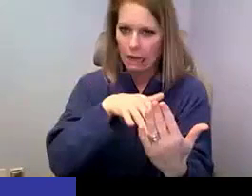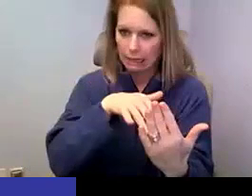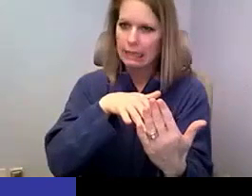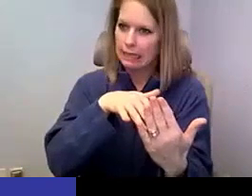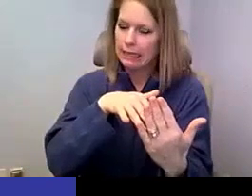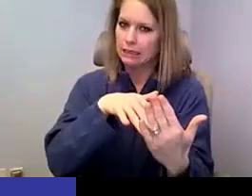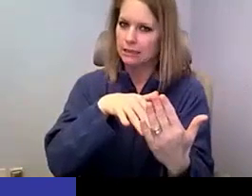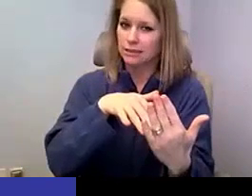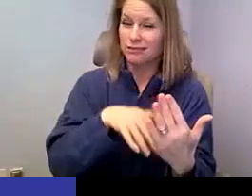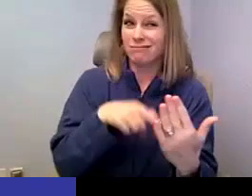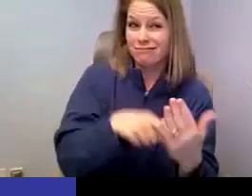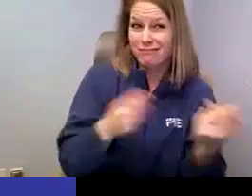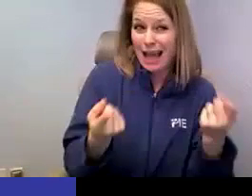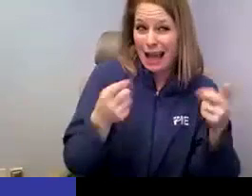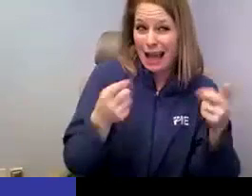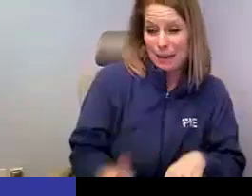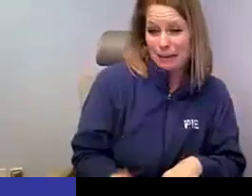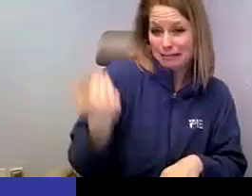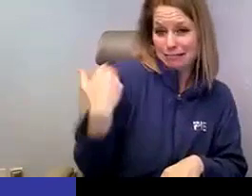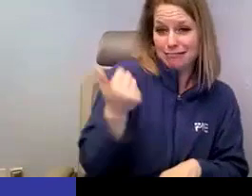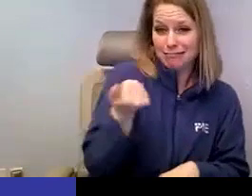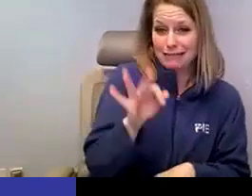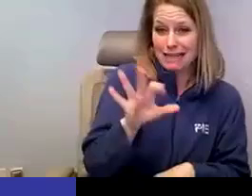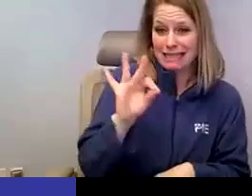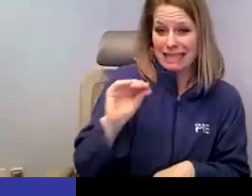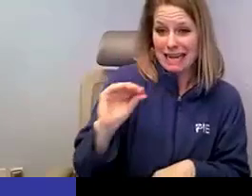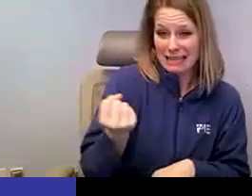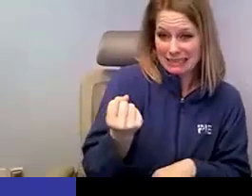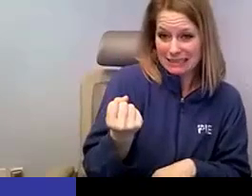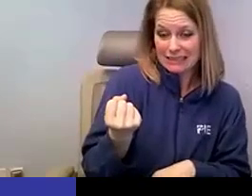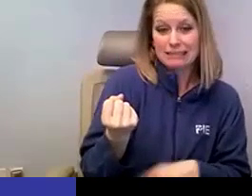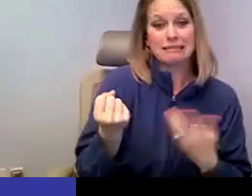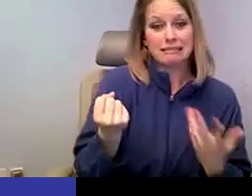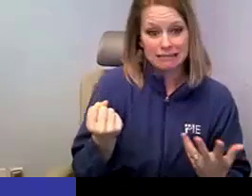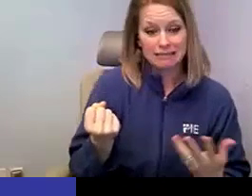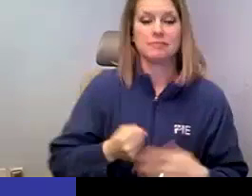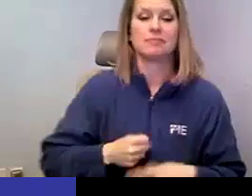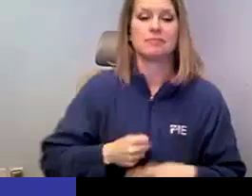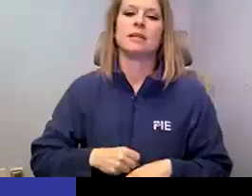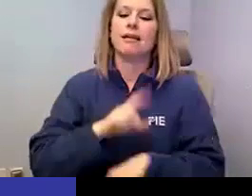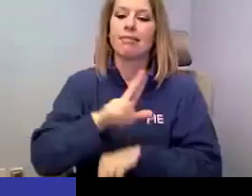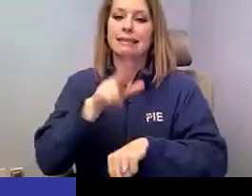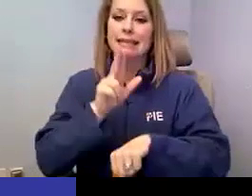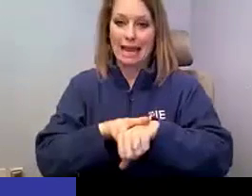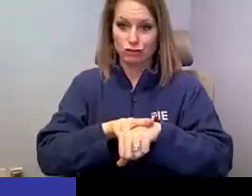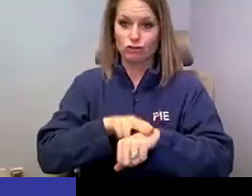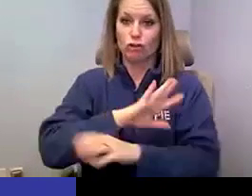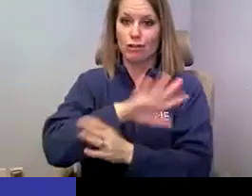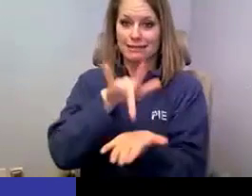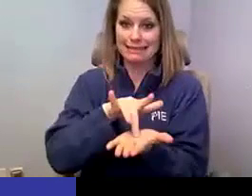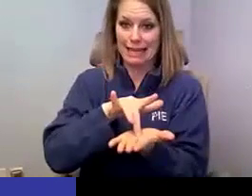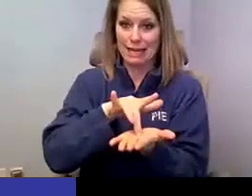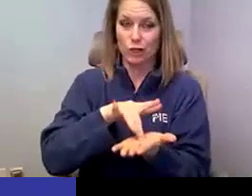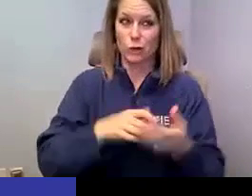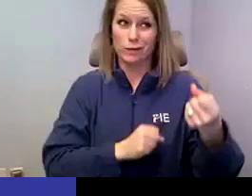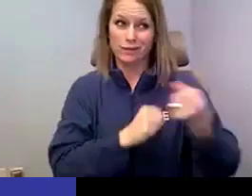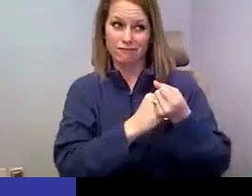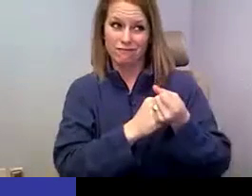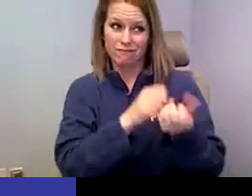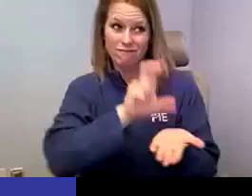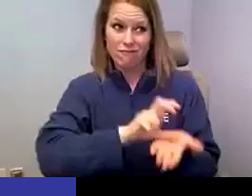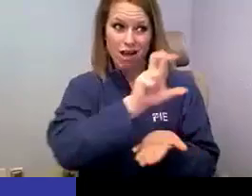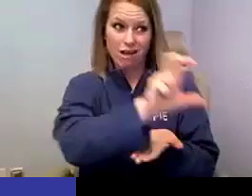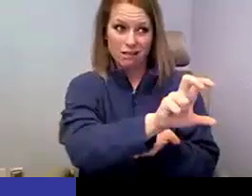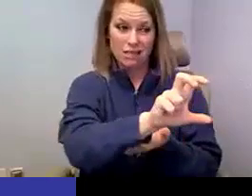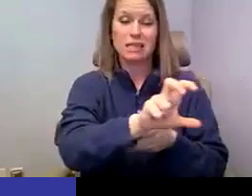done in the mid-90s. The National PBIS Center was initially funded nationally in 1998.